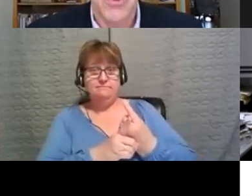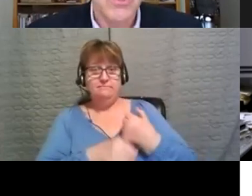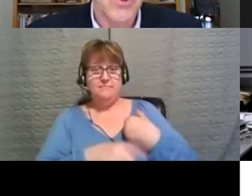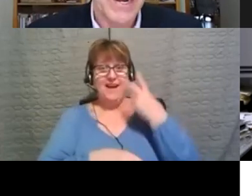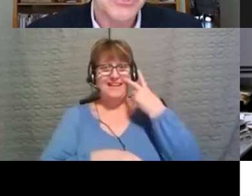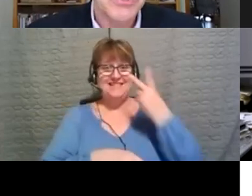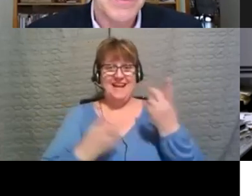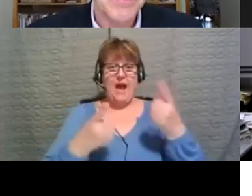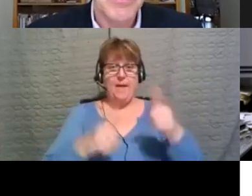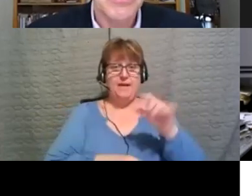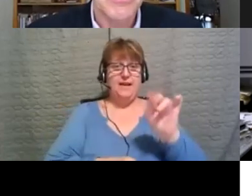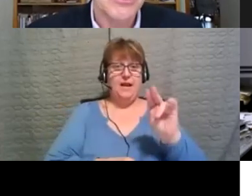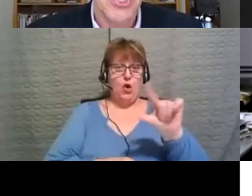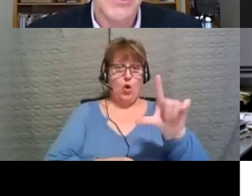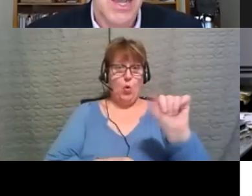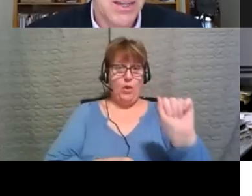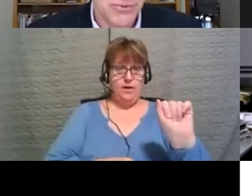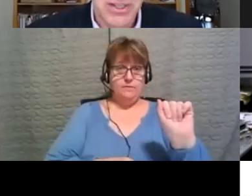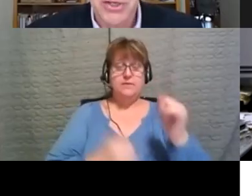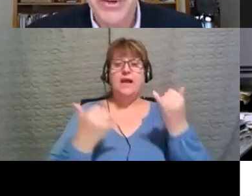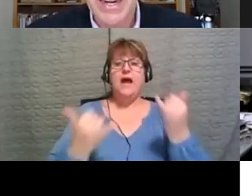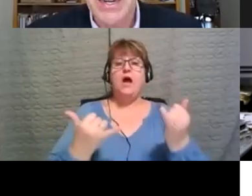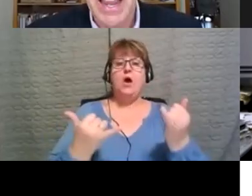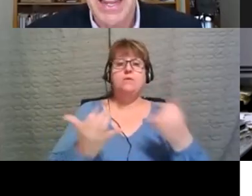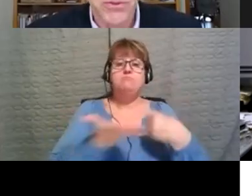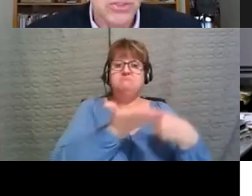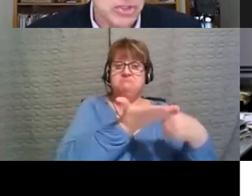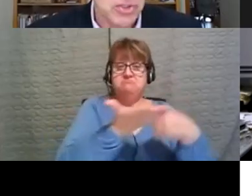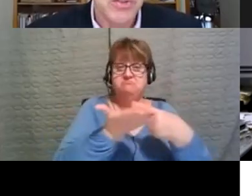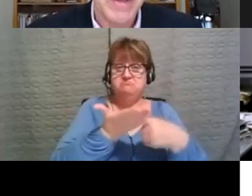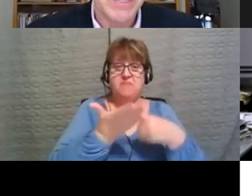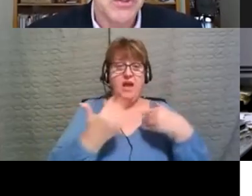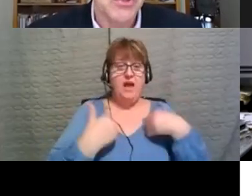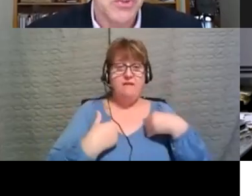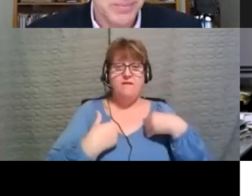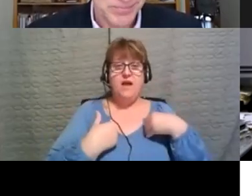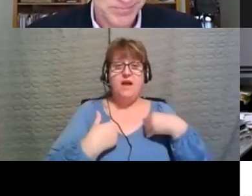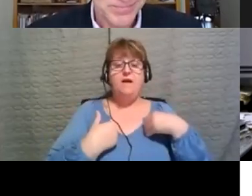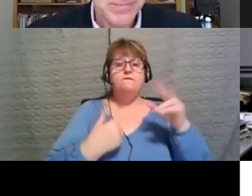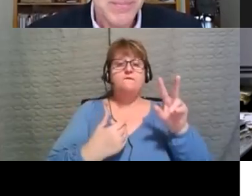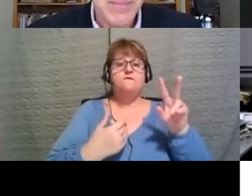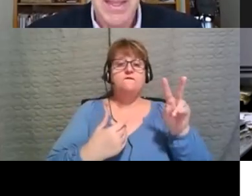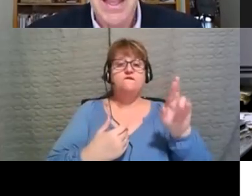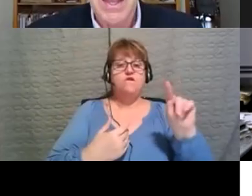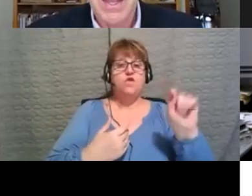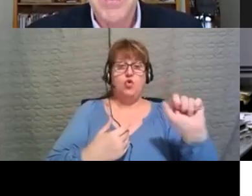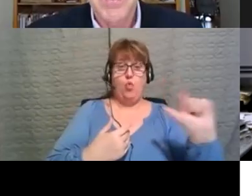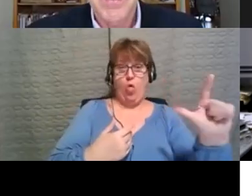in Angola. There is talk of creating a virtual medical school,